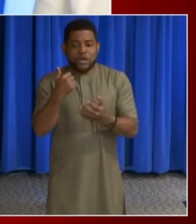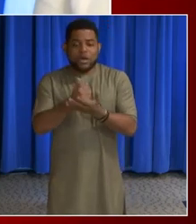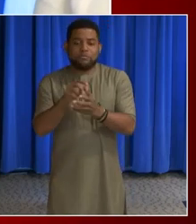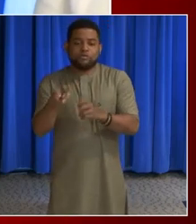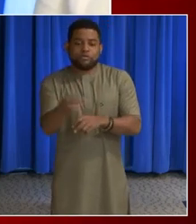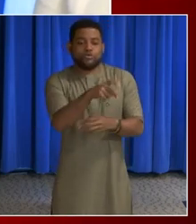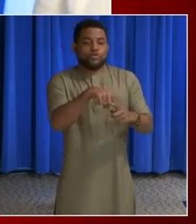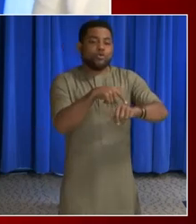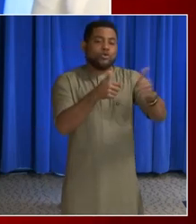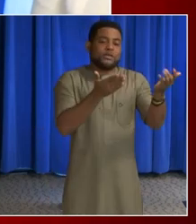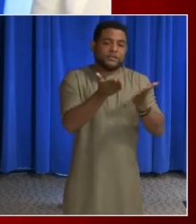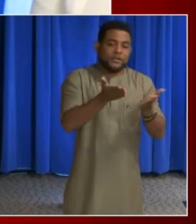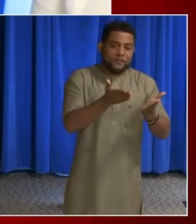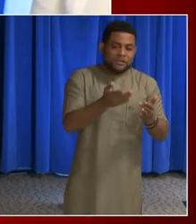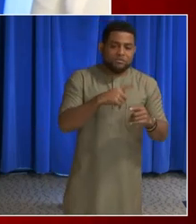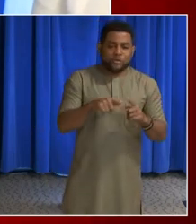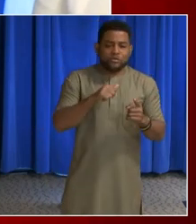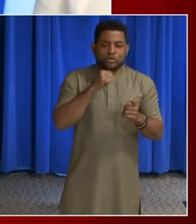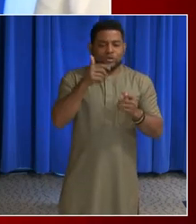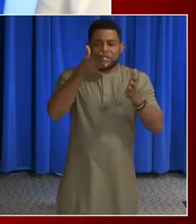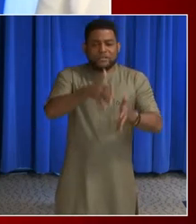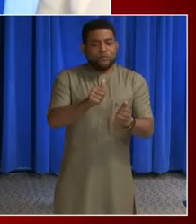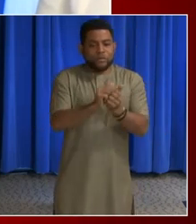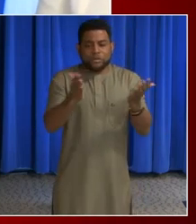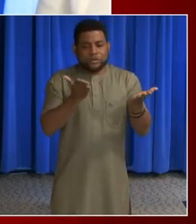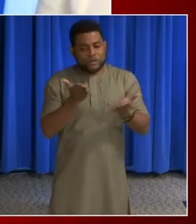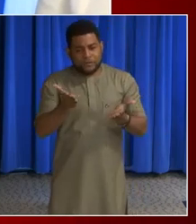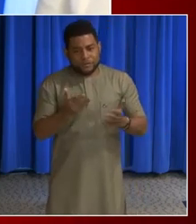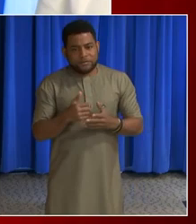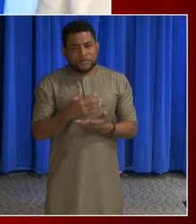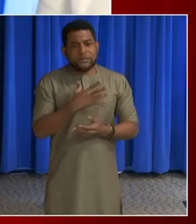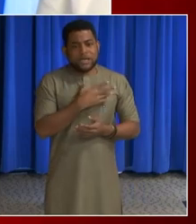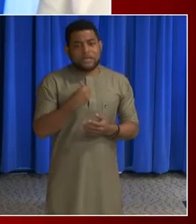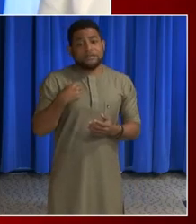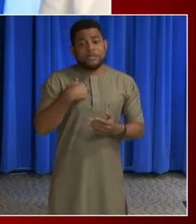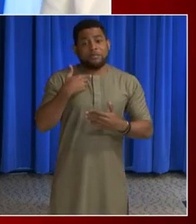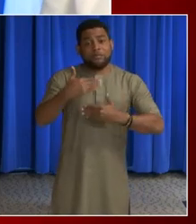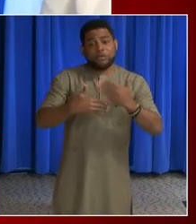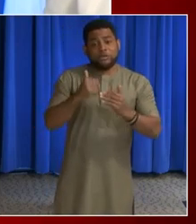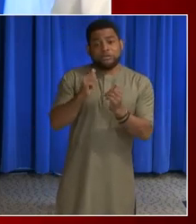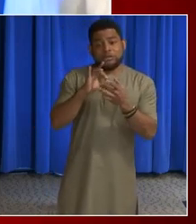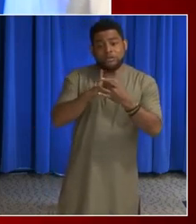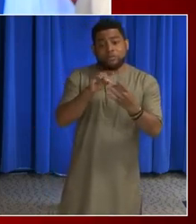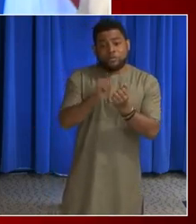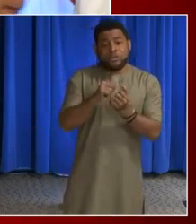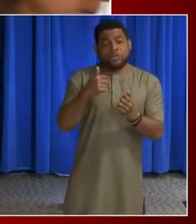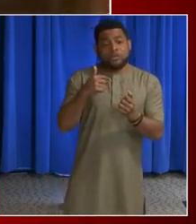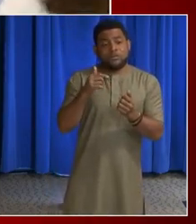without services. And there was a process around that we followed.